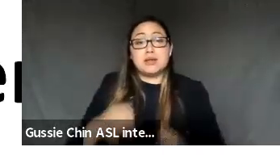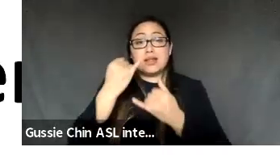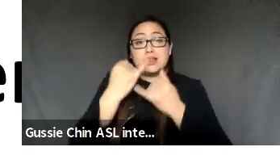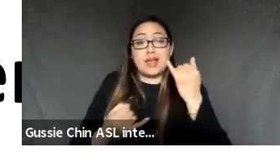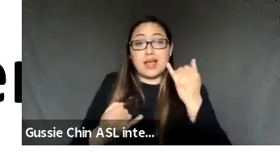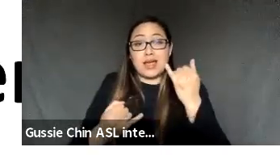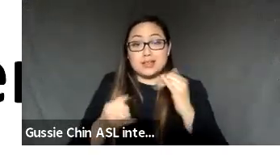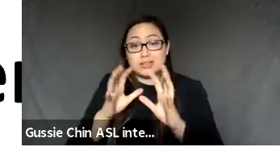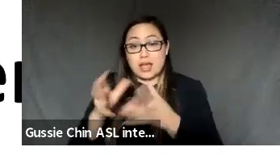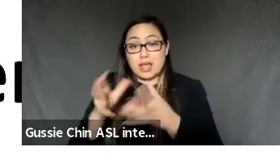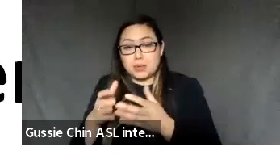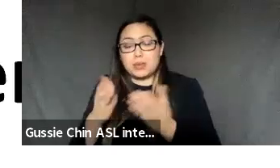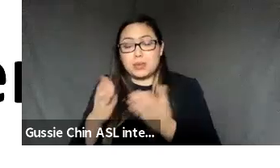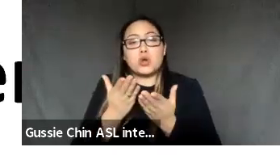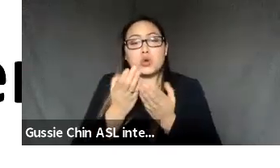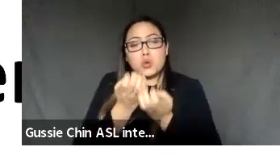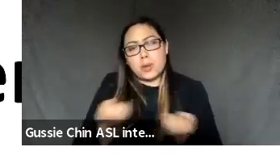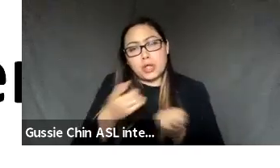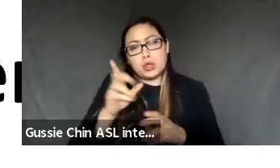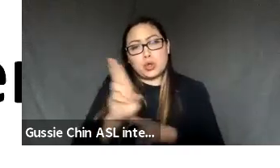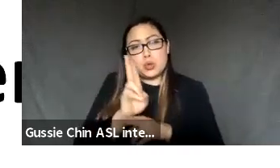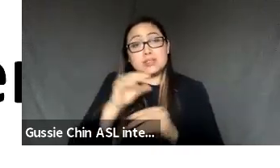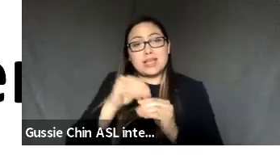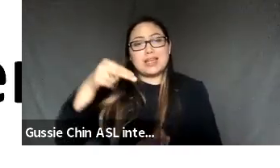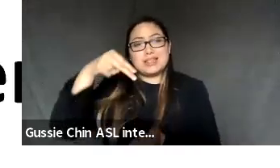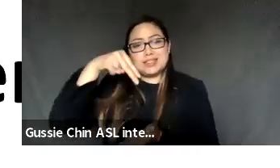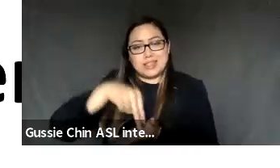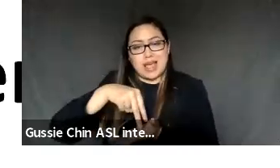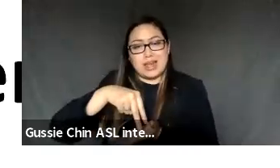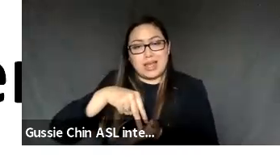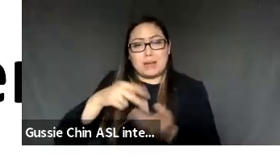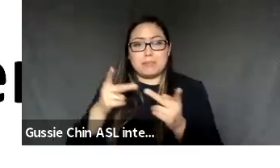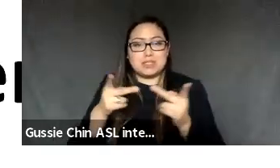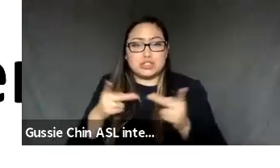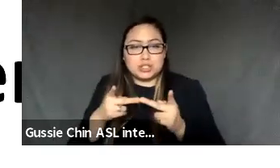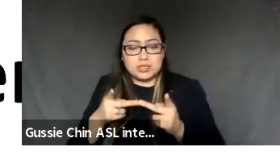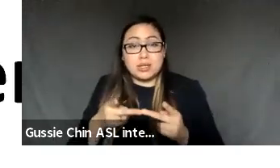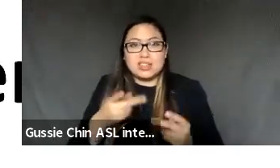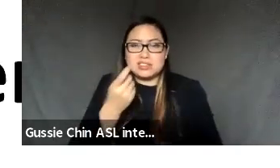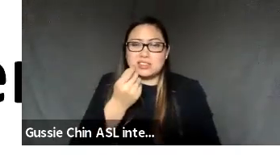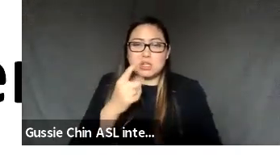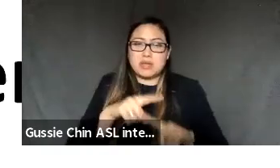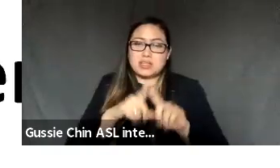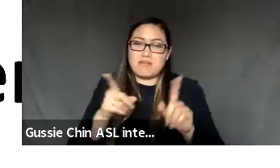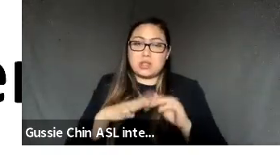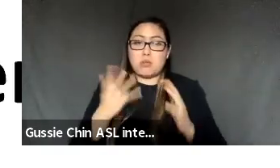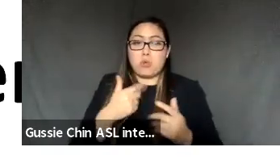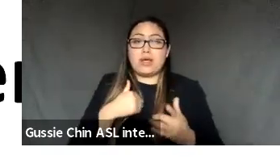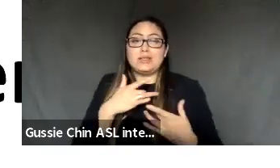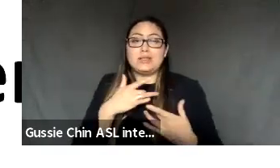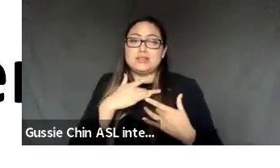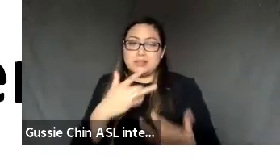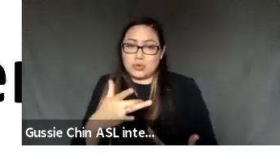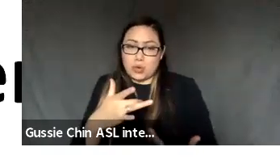equipment that you use in a standing position. So, which is a little different than we normally do in our